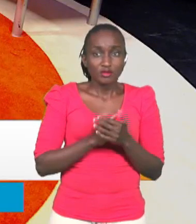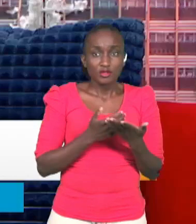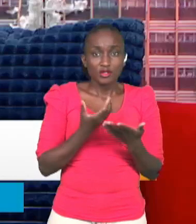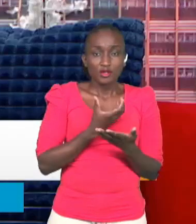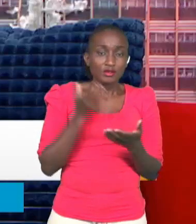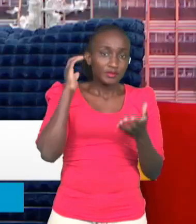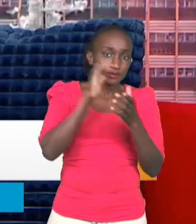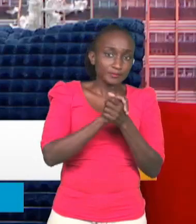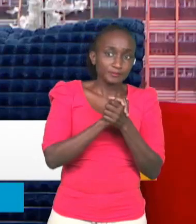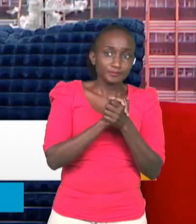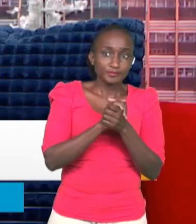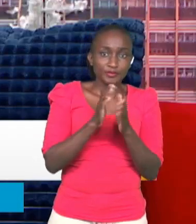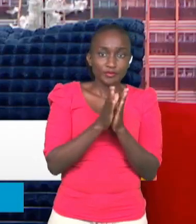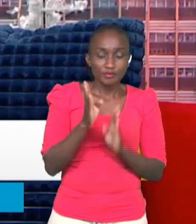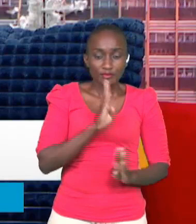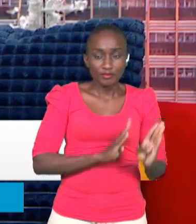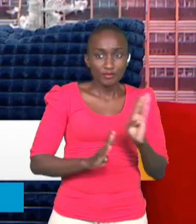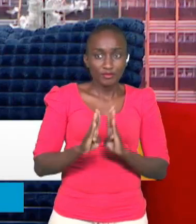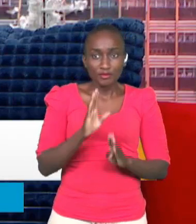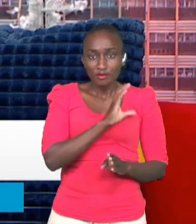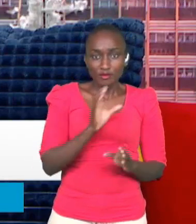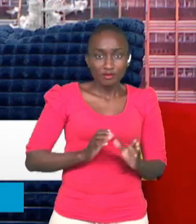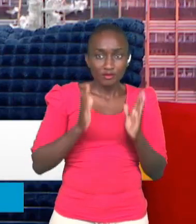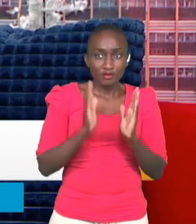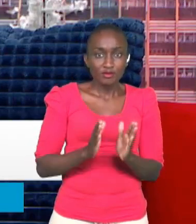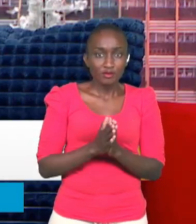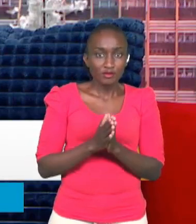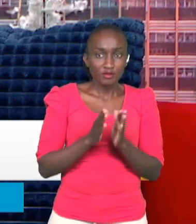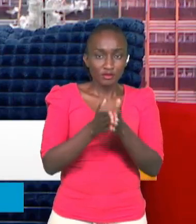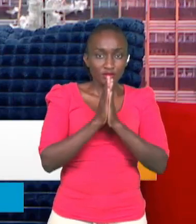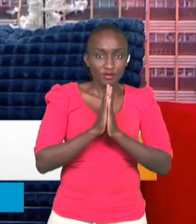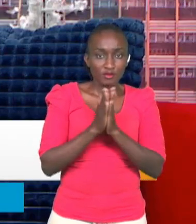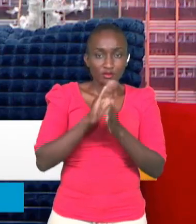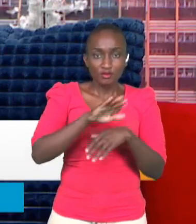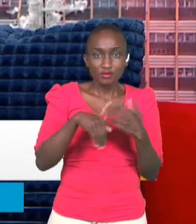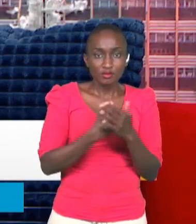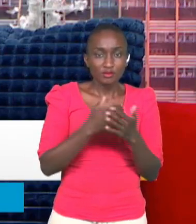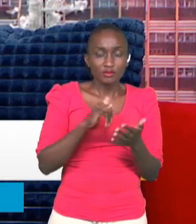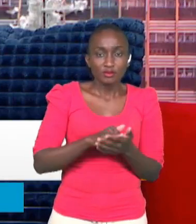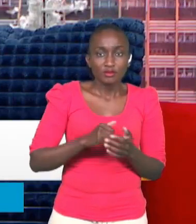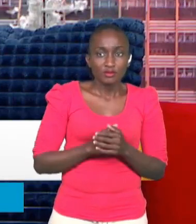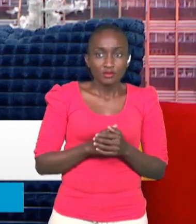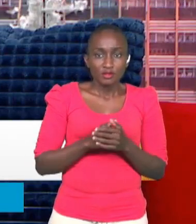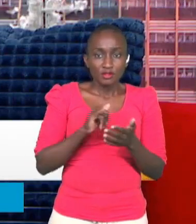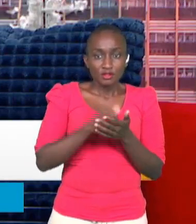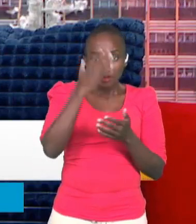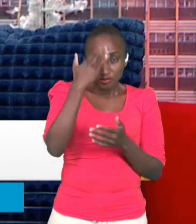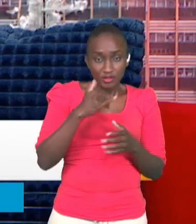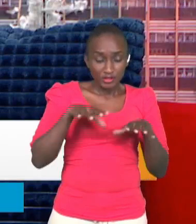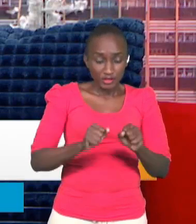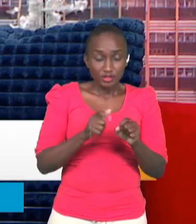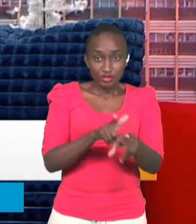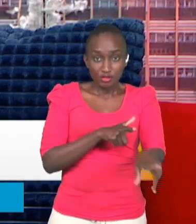beliefs mm-hmm. and moral alignment, you know, Christianity and religion yeah. and yeah. all that. That's why probably that's why it takes that long.